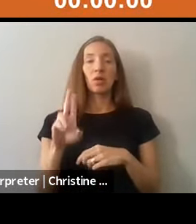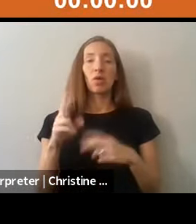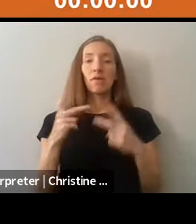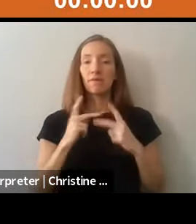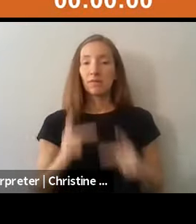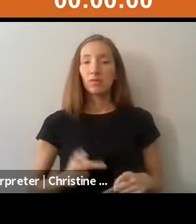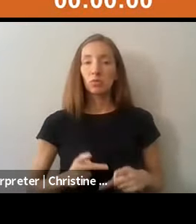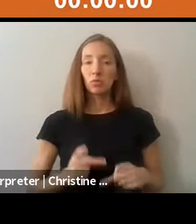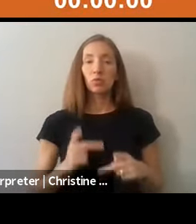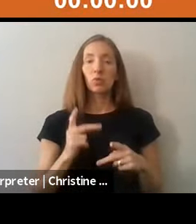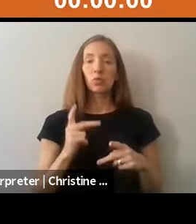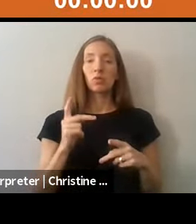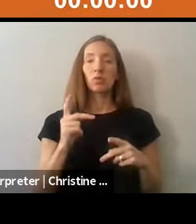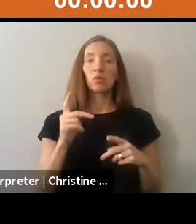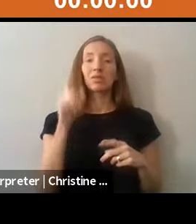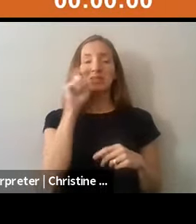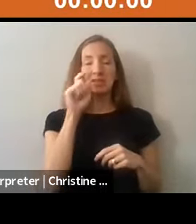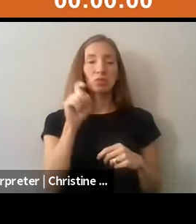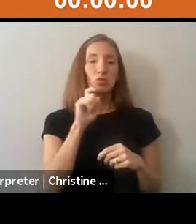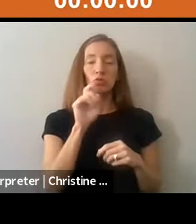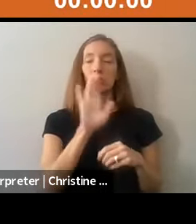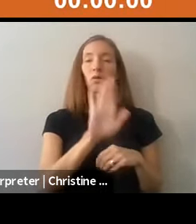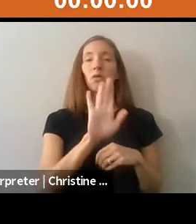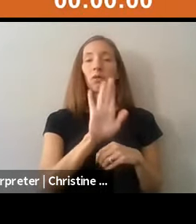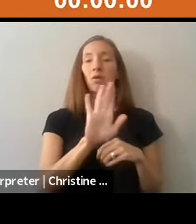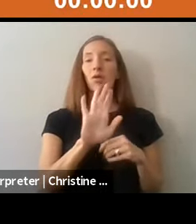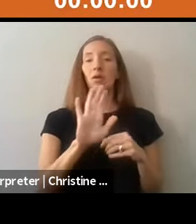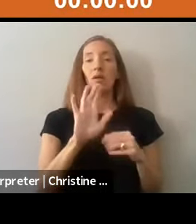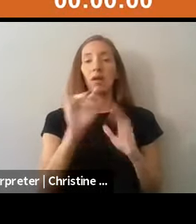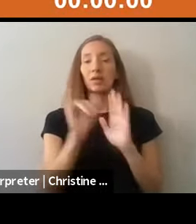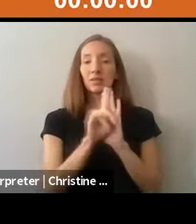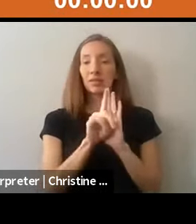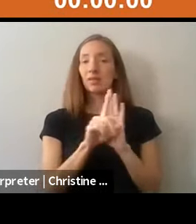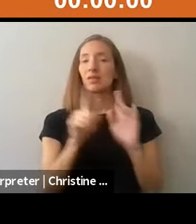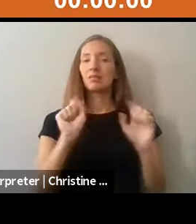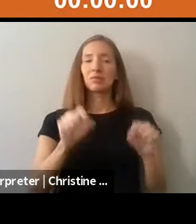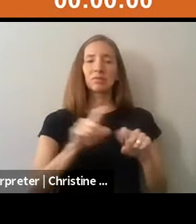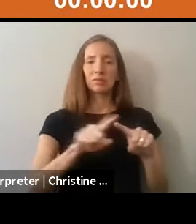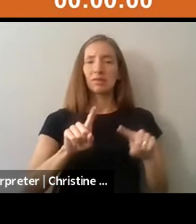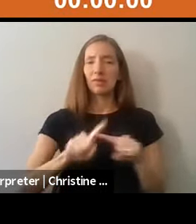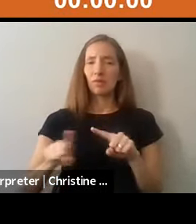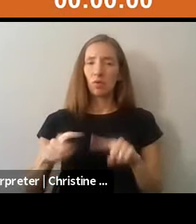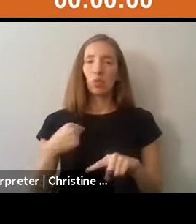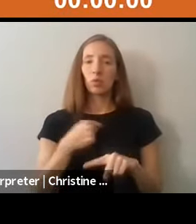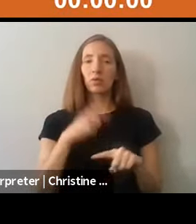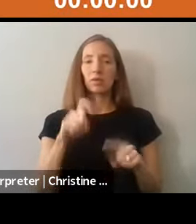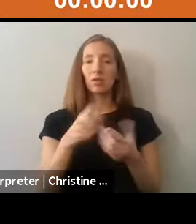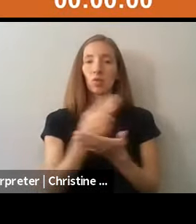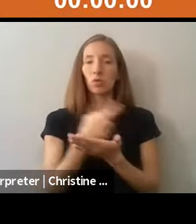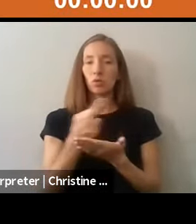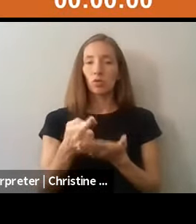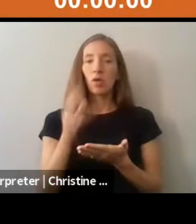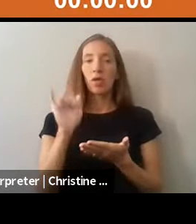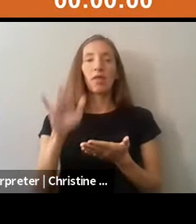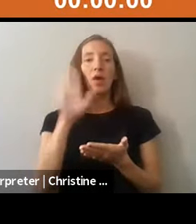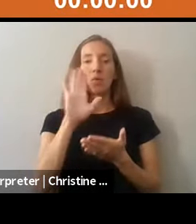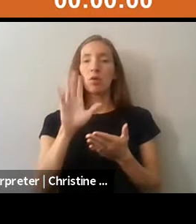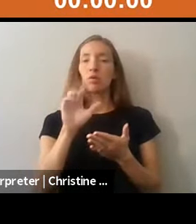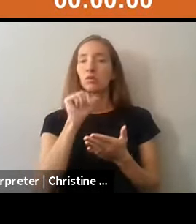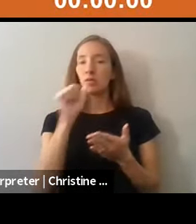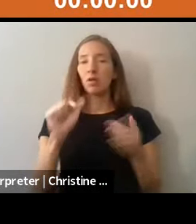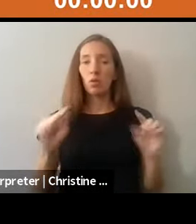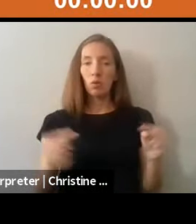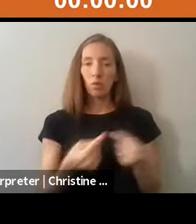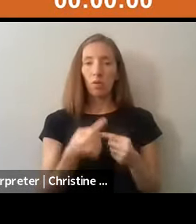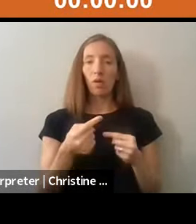our resources ultimately have to be channeled in ways that do no harm, that's grounded in evidence-based approaches, and